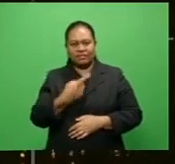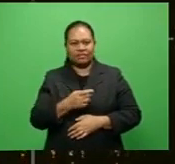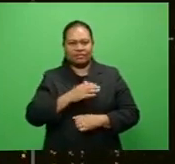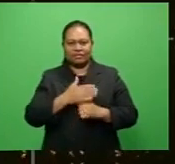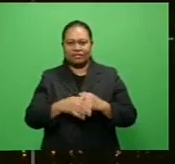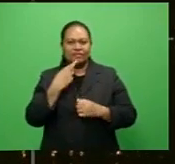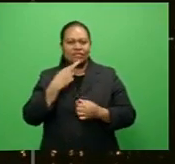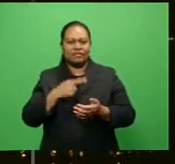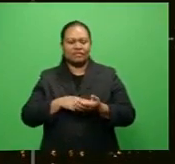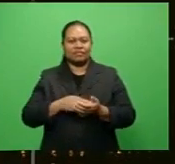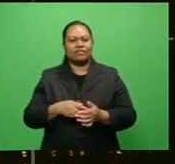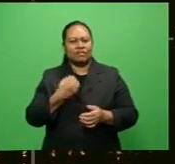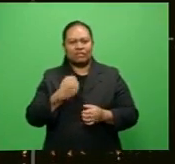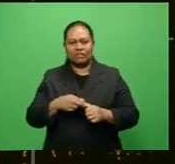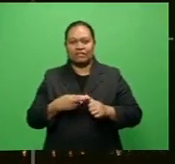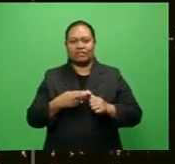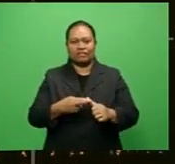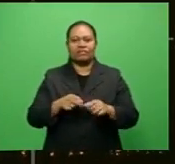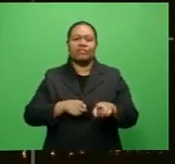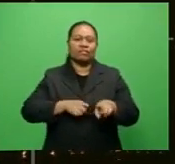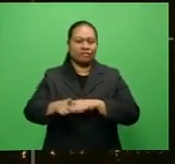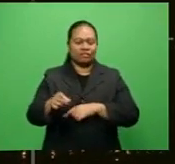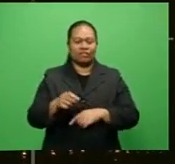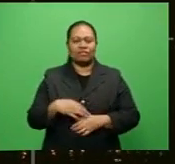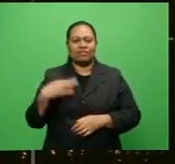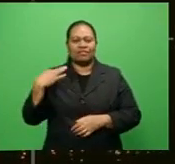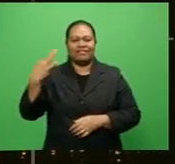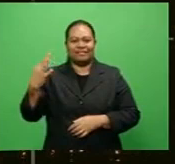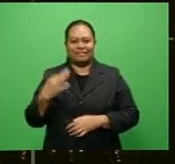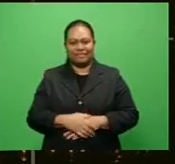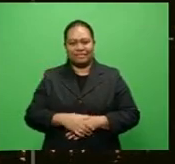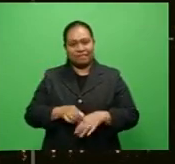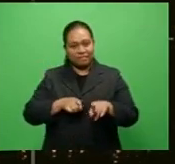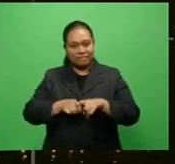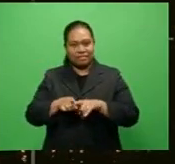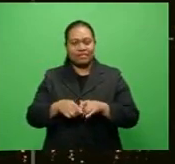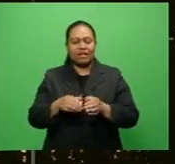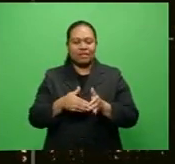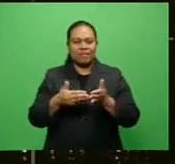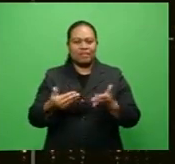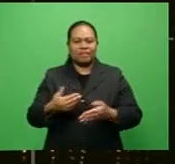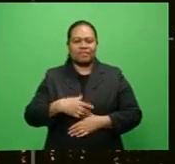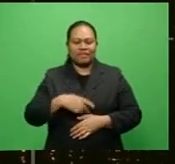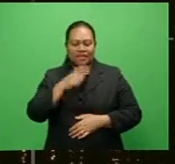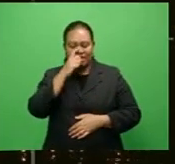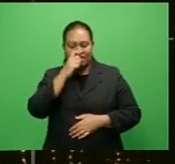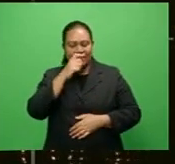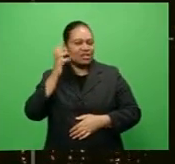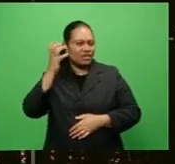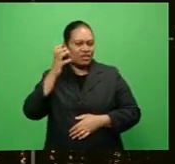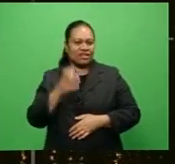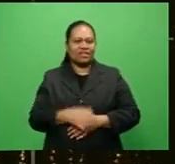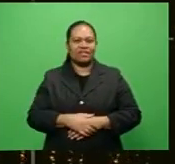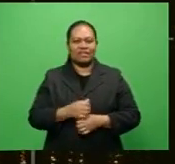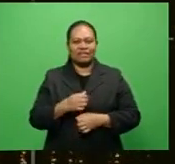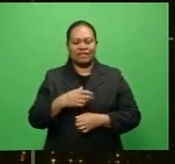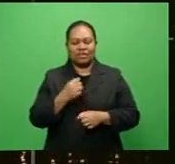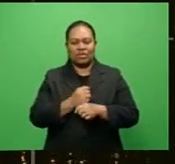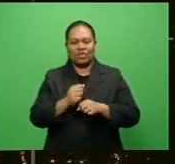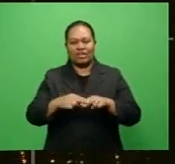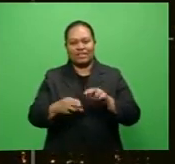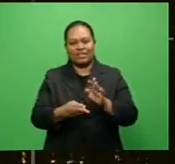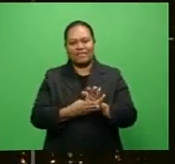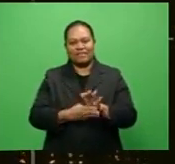and no response on lot applications 10 years on. For these stories and others, tune in daily to our sister radio station, Gold FM. Our